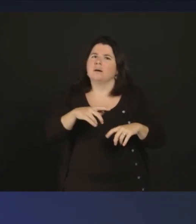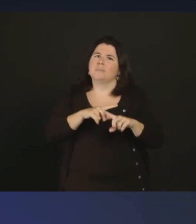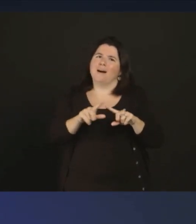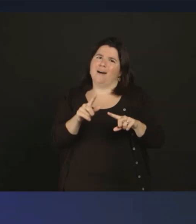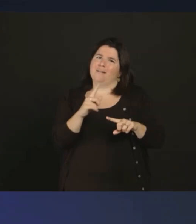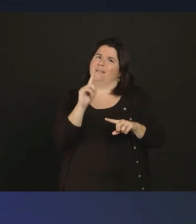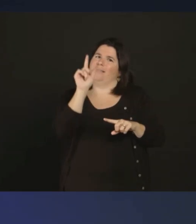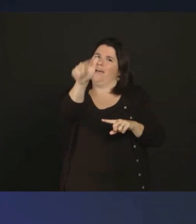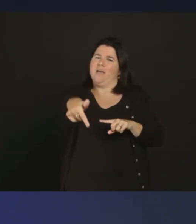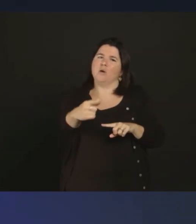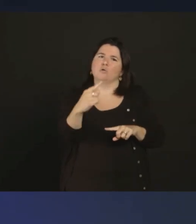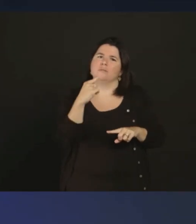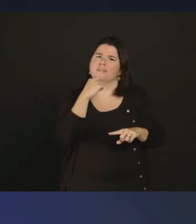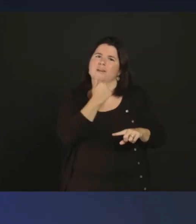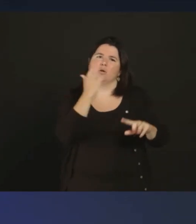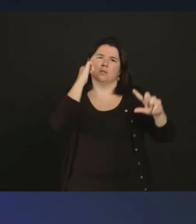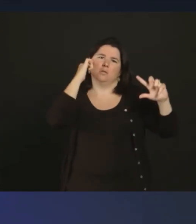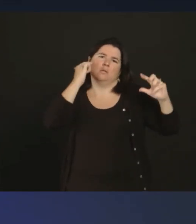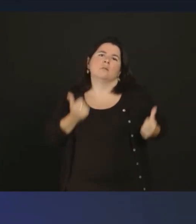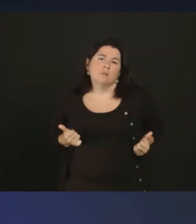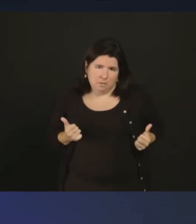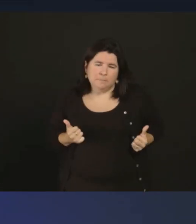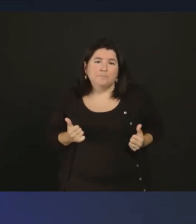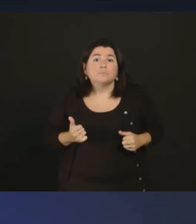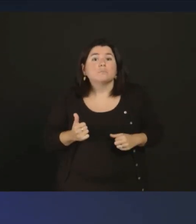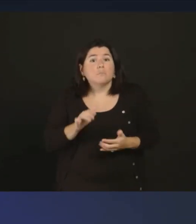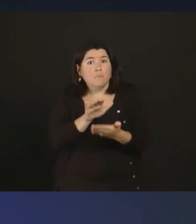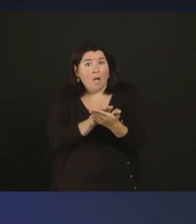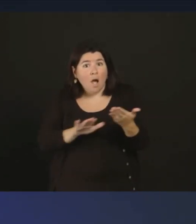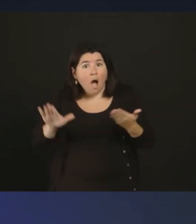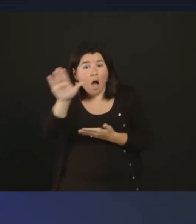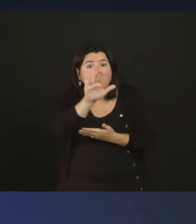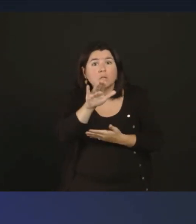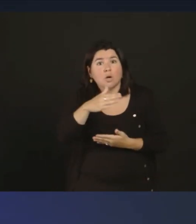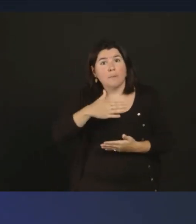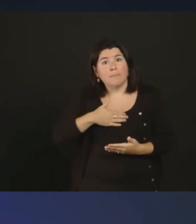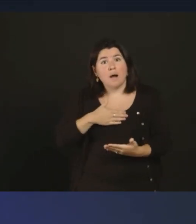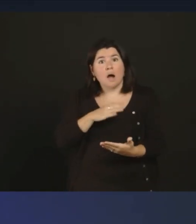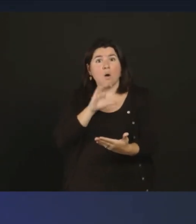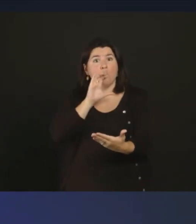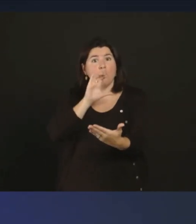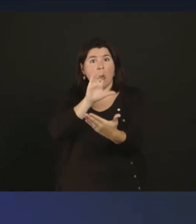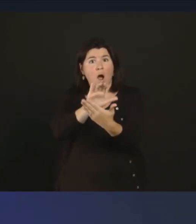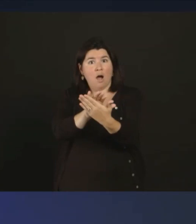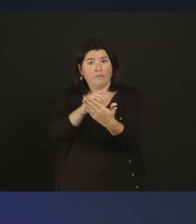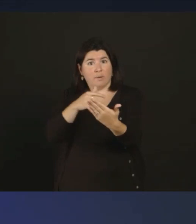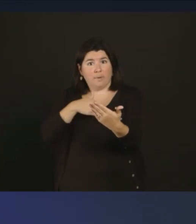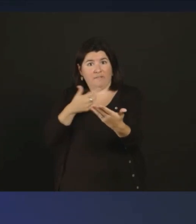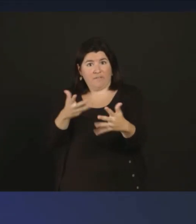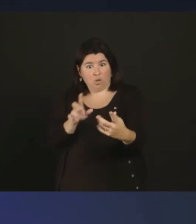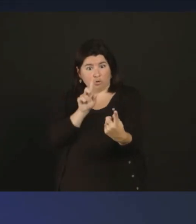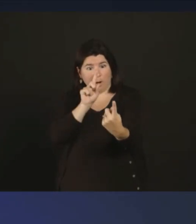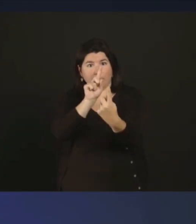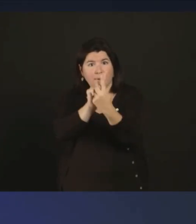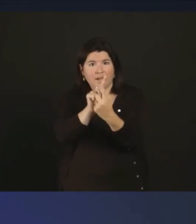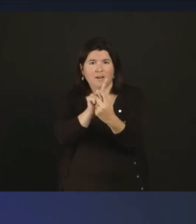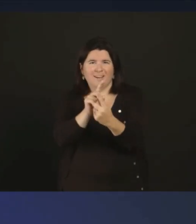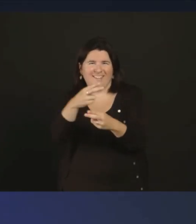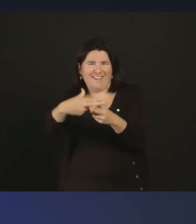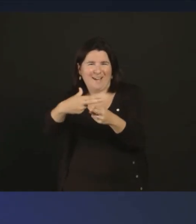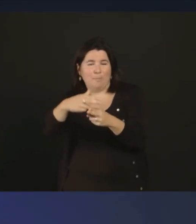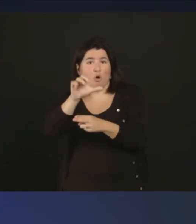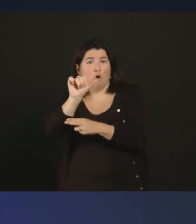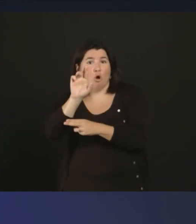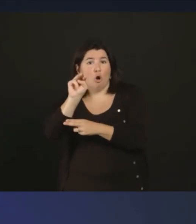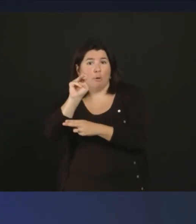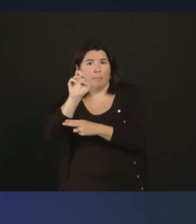detriment of my long-term hearing. It wasn't until college where I met my future wife, Carmen, and started to realize the gaps I faced in